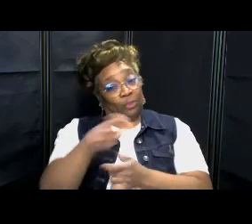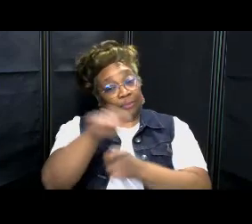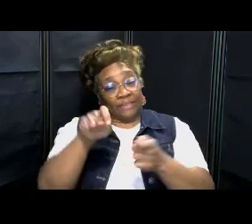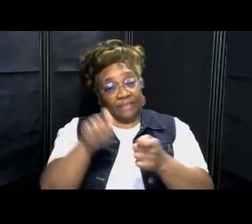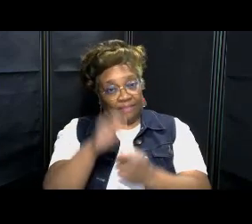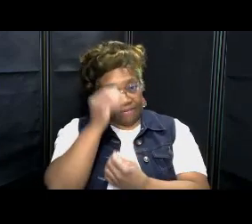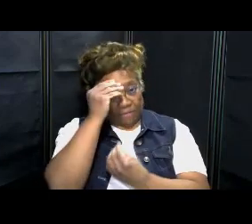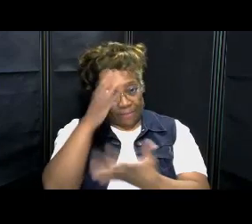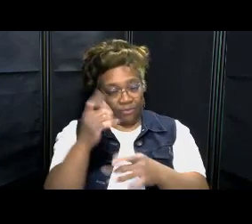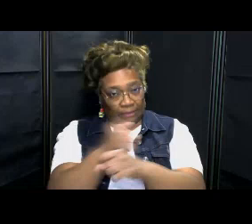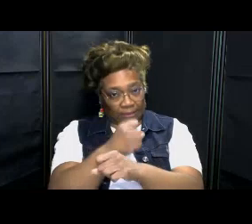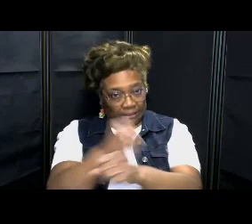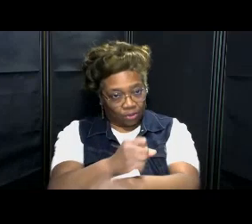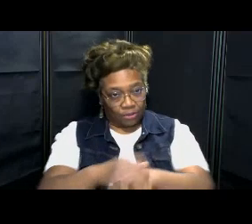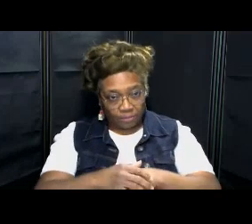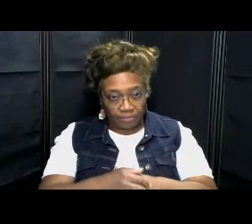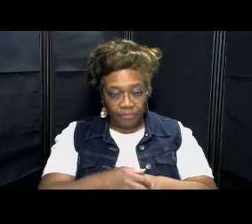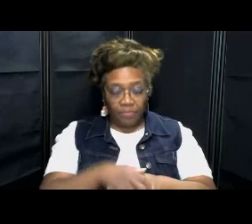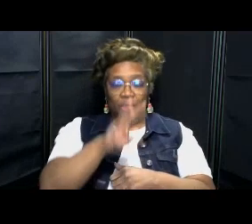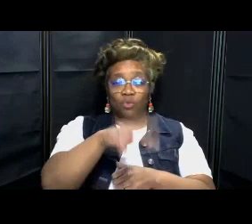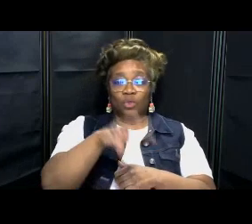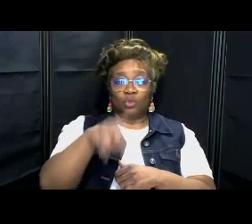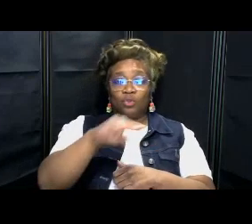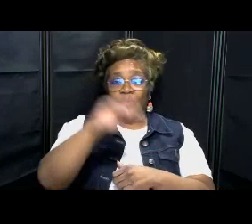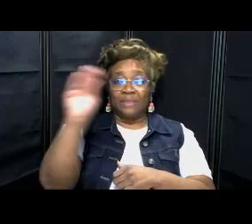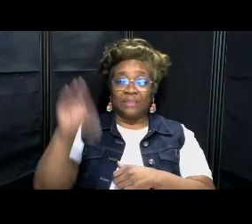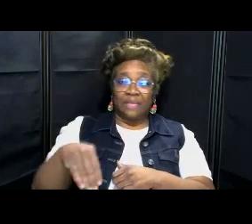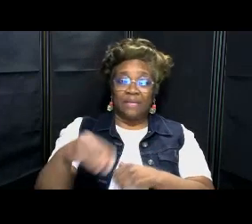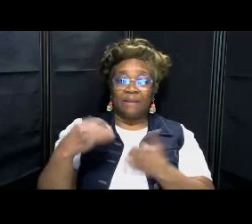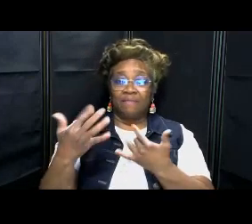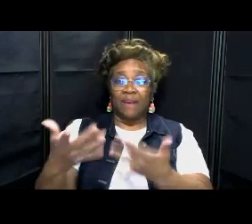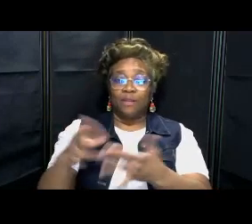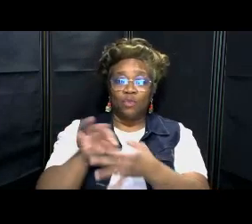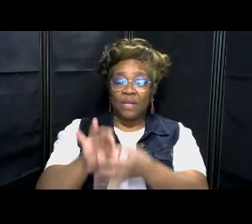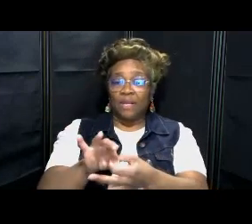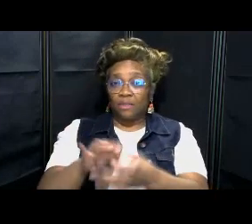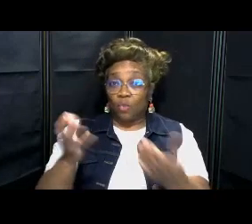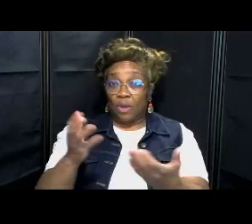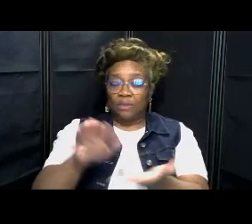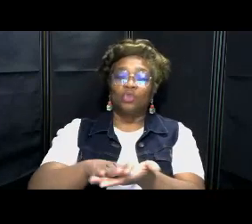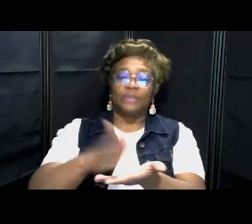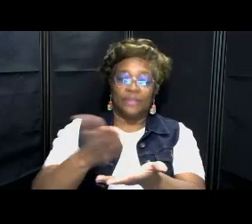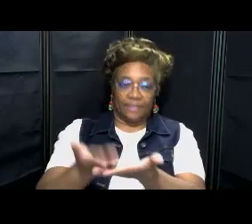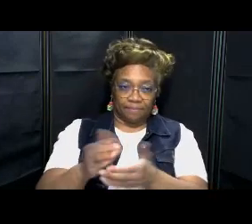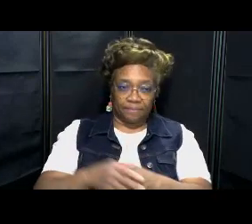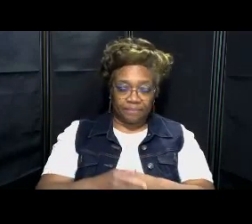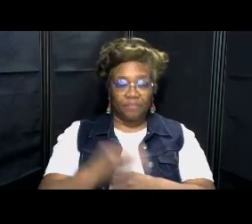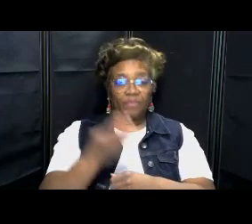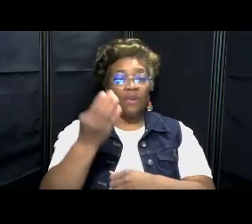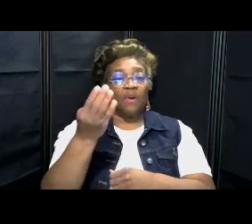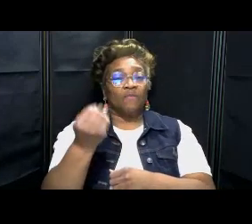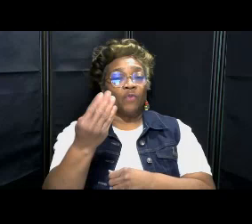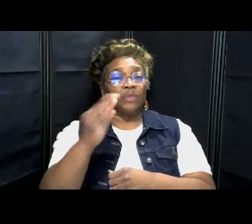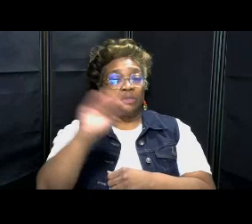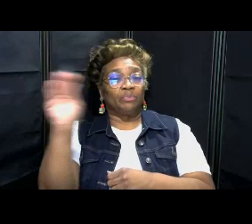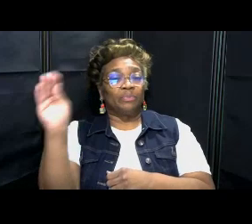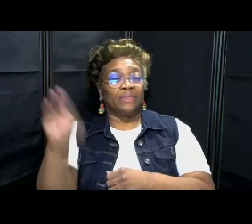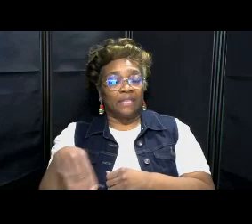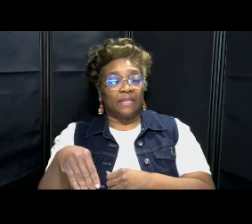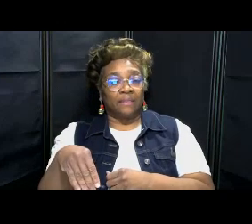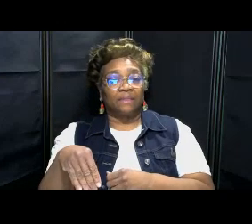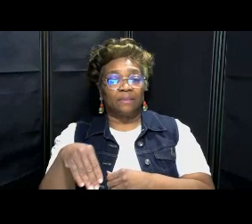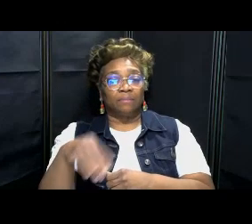mind. 22% of the structure fires that we have are related to cooking. 14% of them was improper